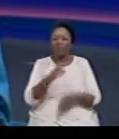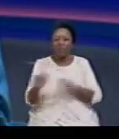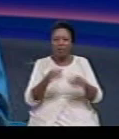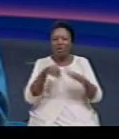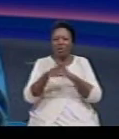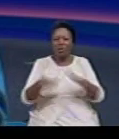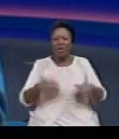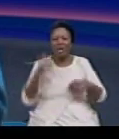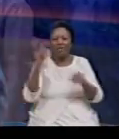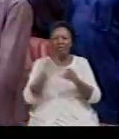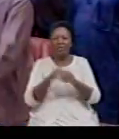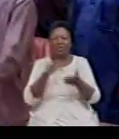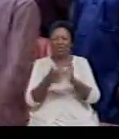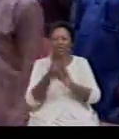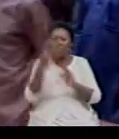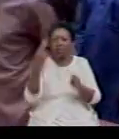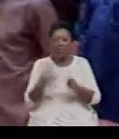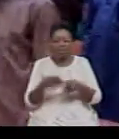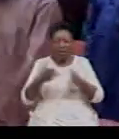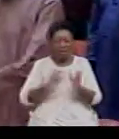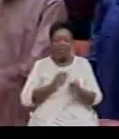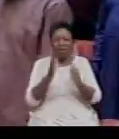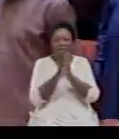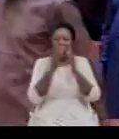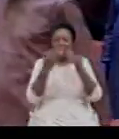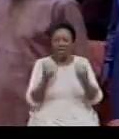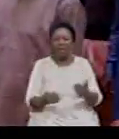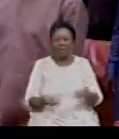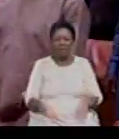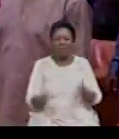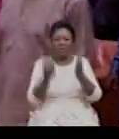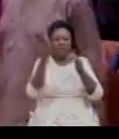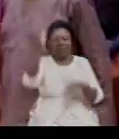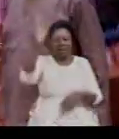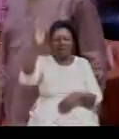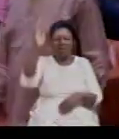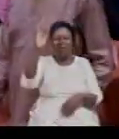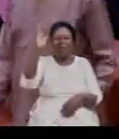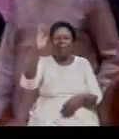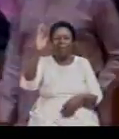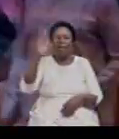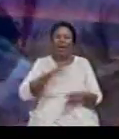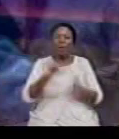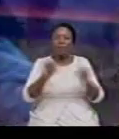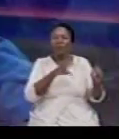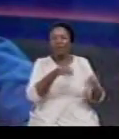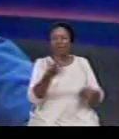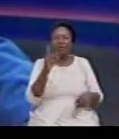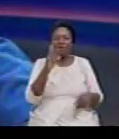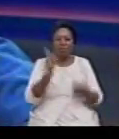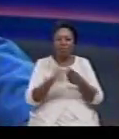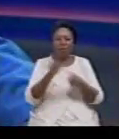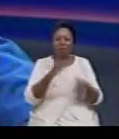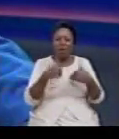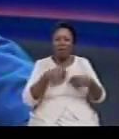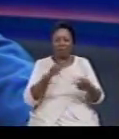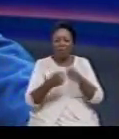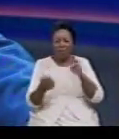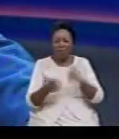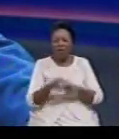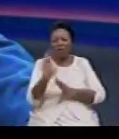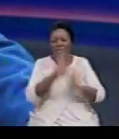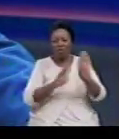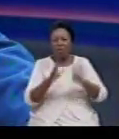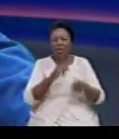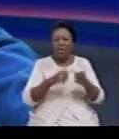in Jesus' name. Let's pray now. Lay your hand where you have the challenge and raise up the other hand, and the